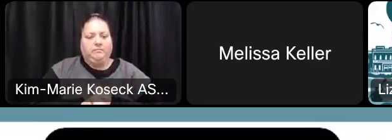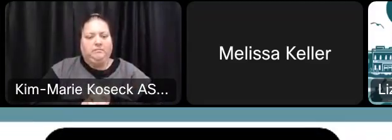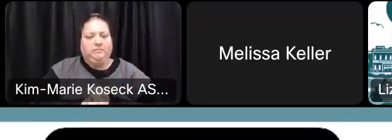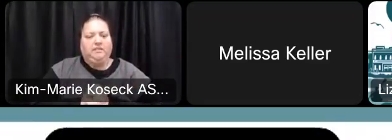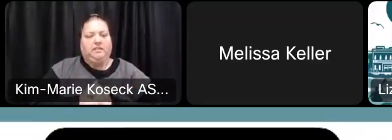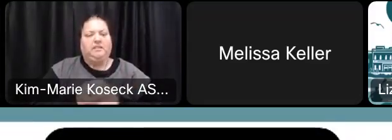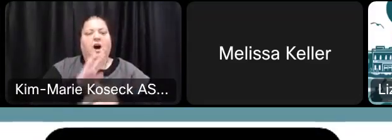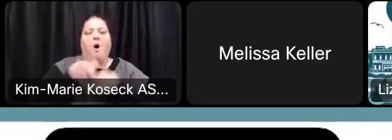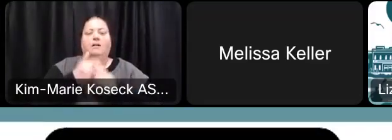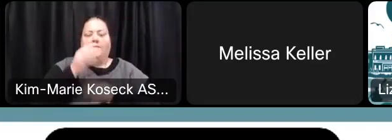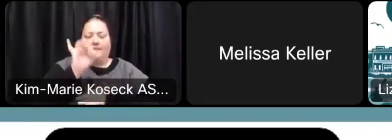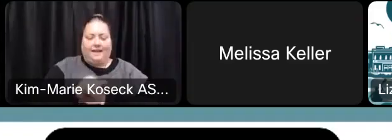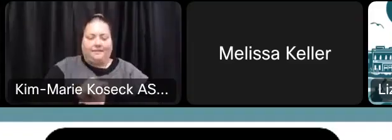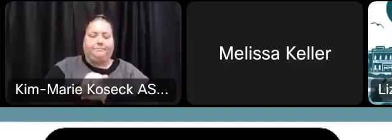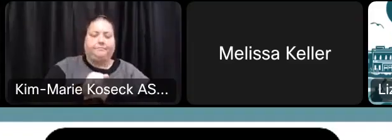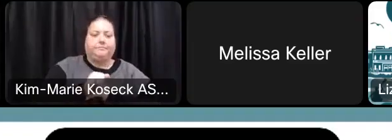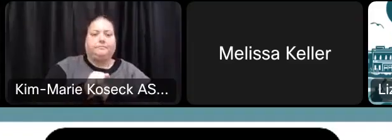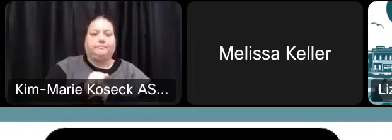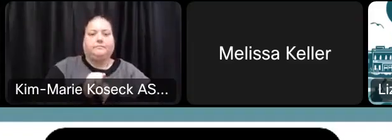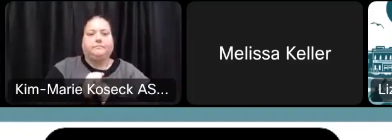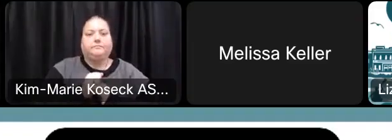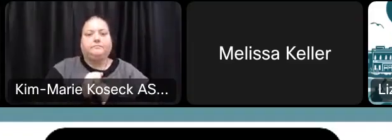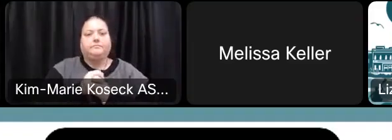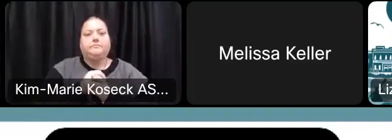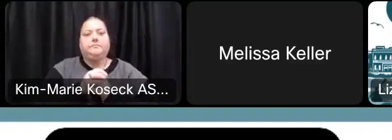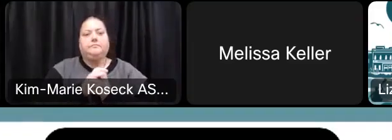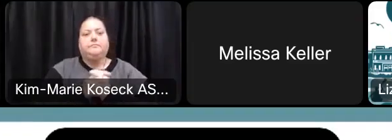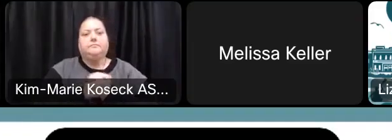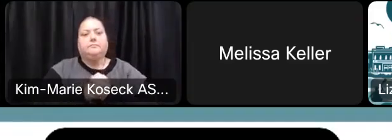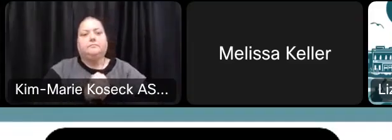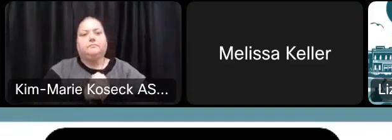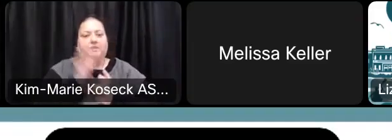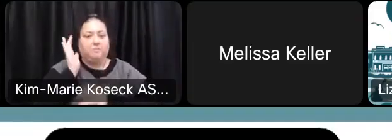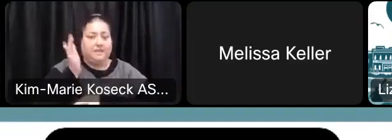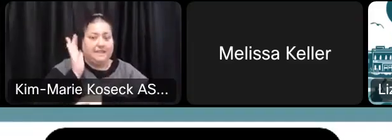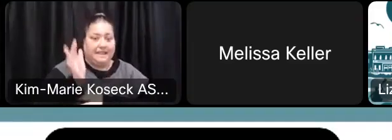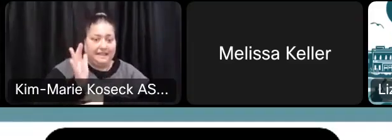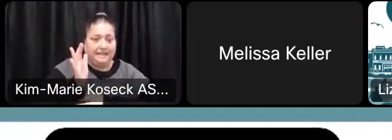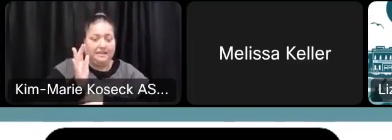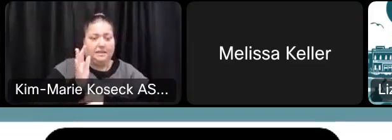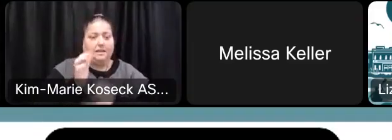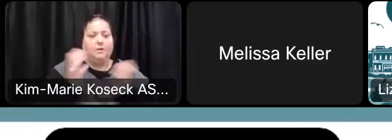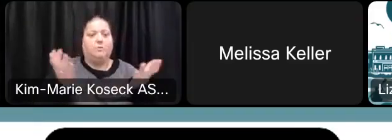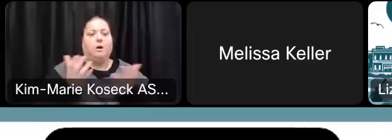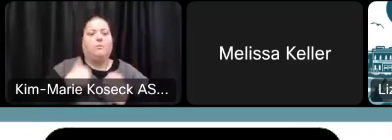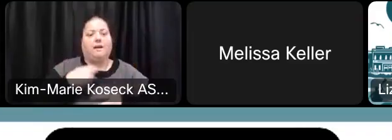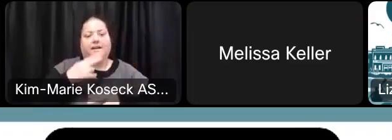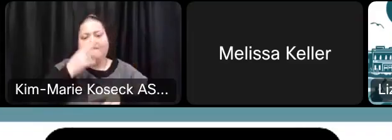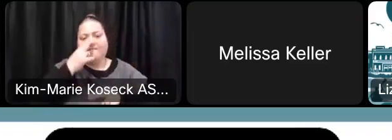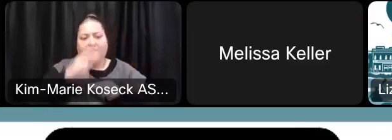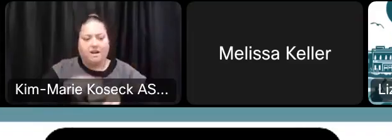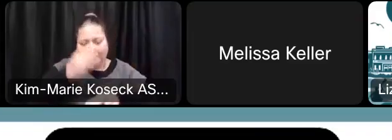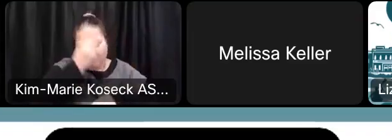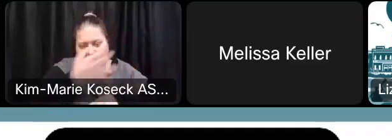So all that said, we compiled that whole presentation into what we call a Fun Fact Friday